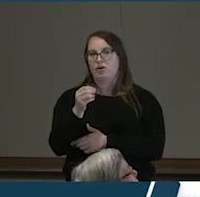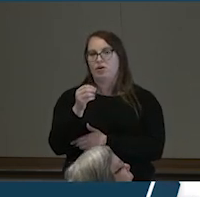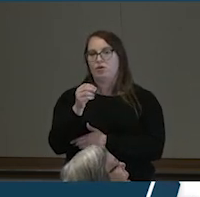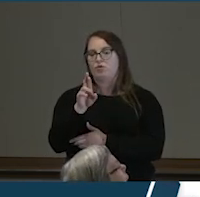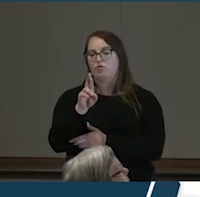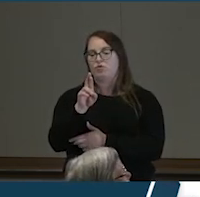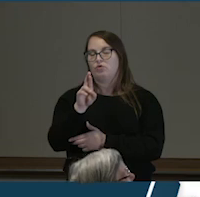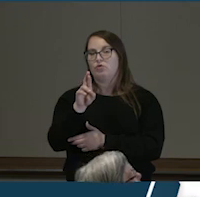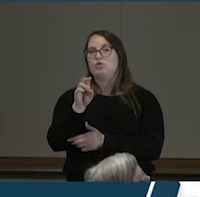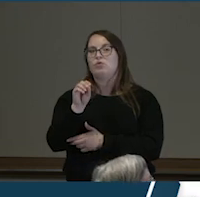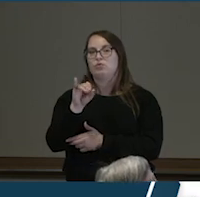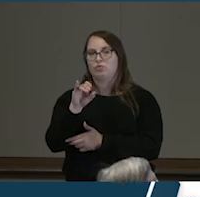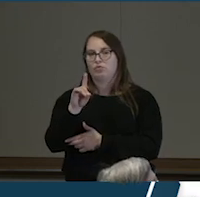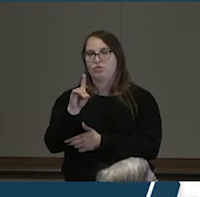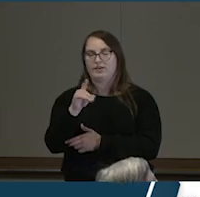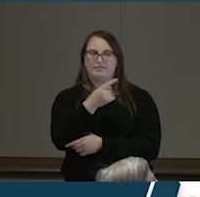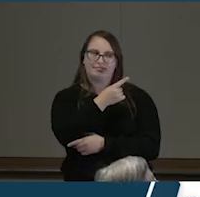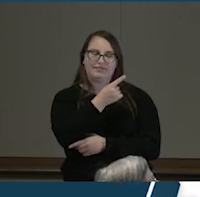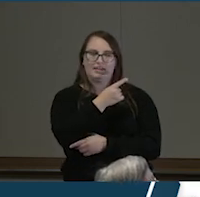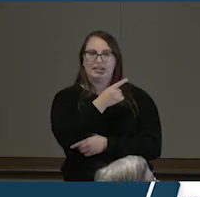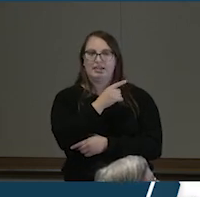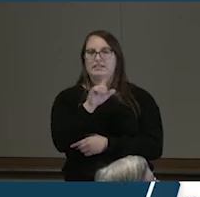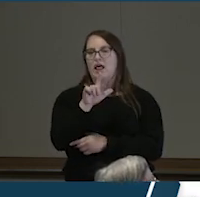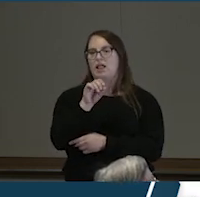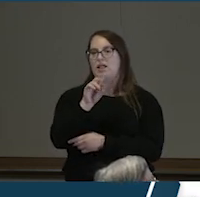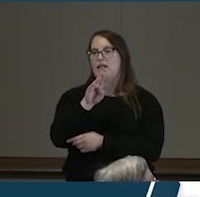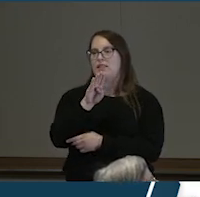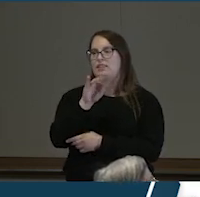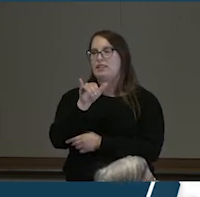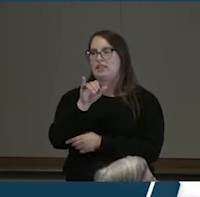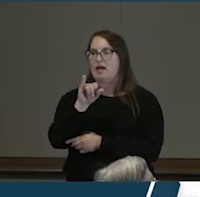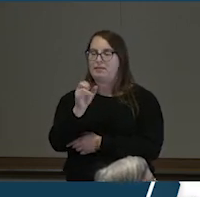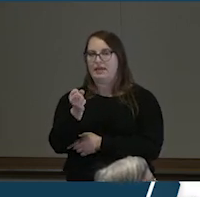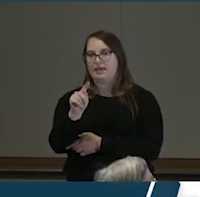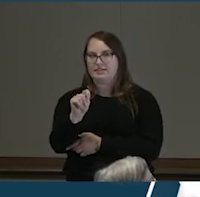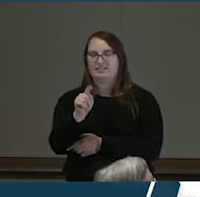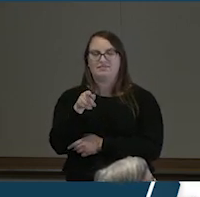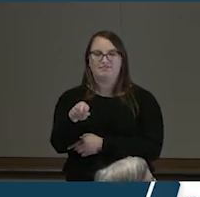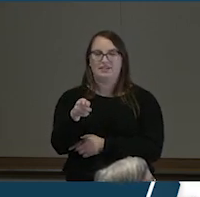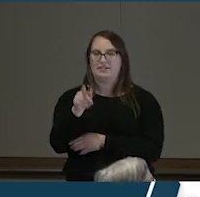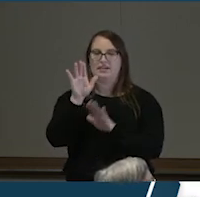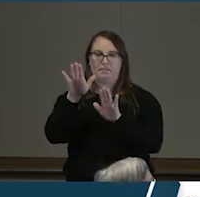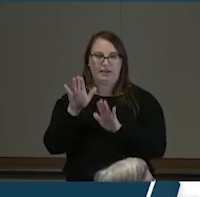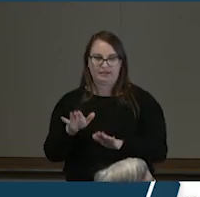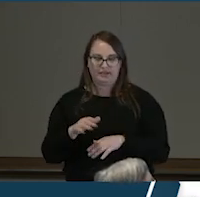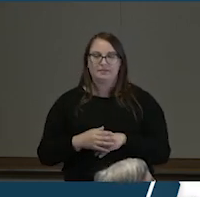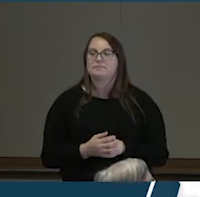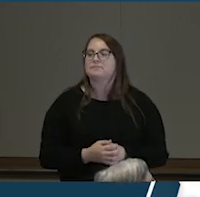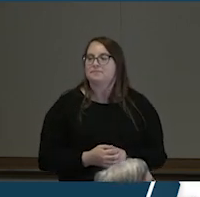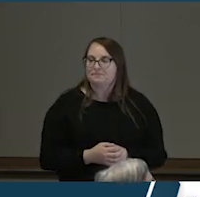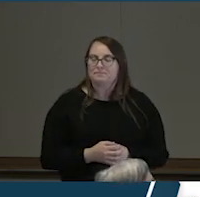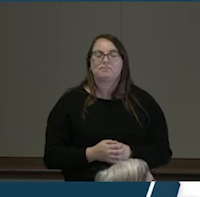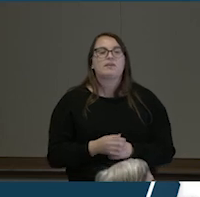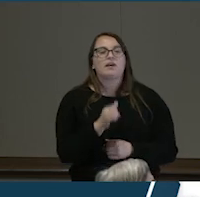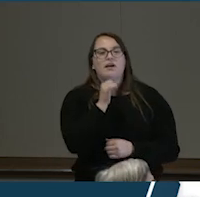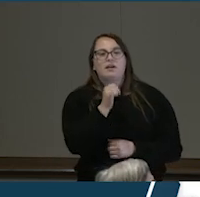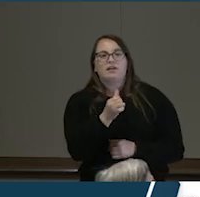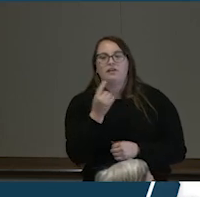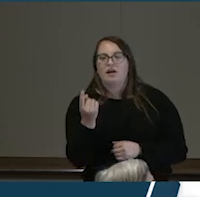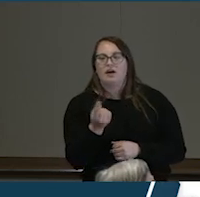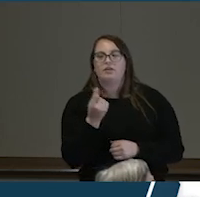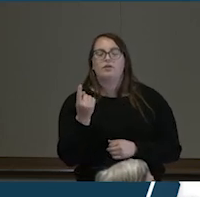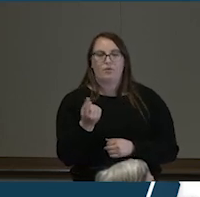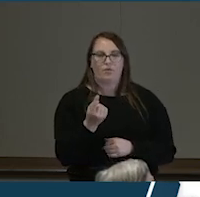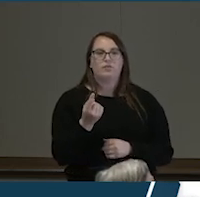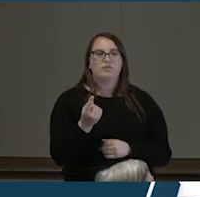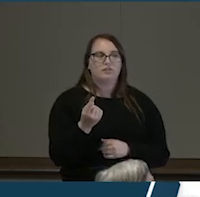lobbyist, and he is amazing. He's such a good guy. And every year he not only meets us in Tallahassee